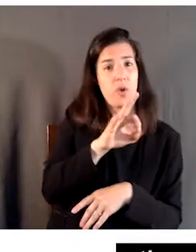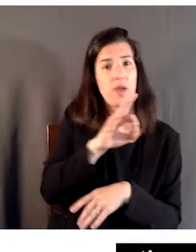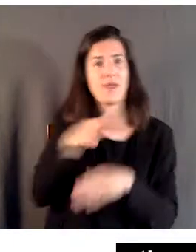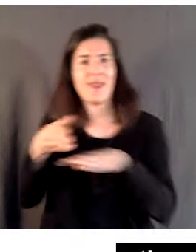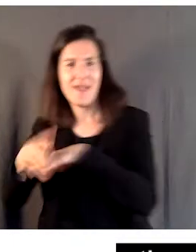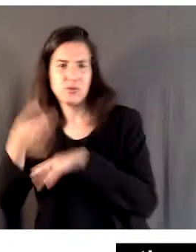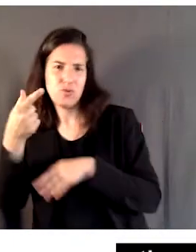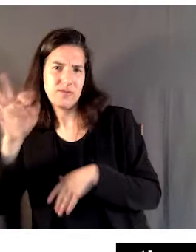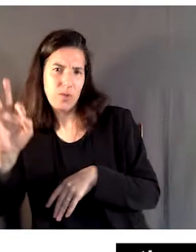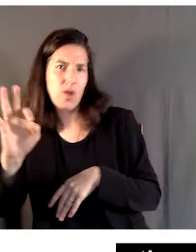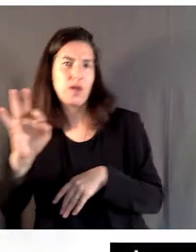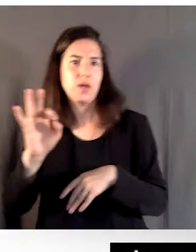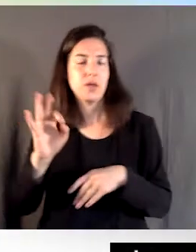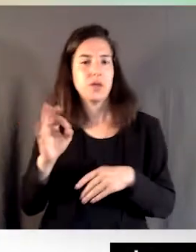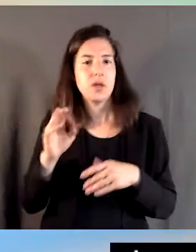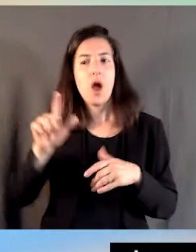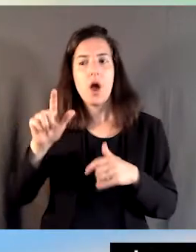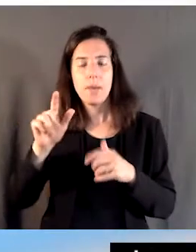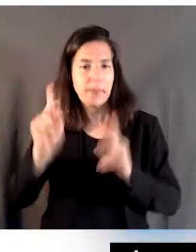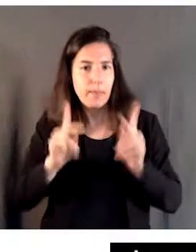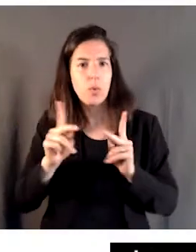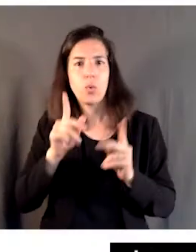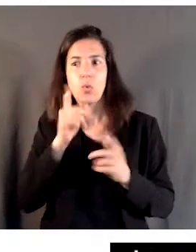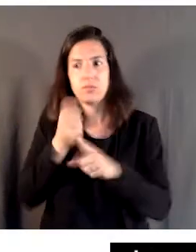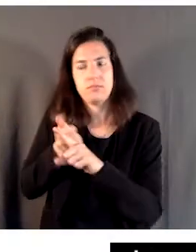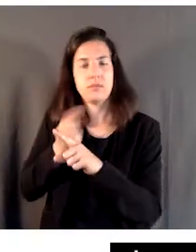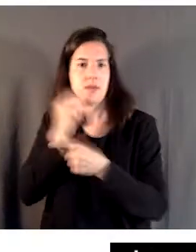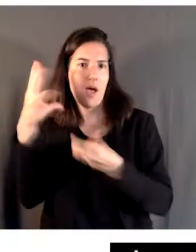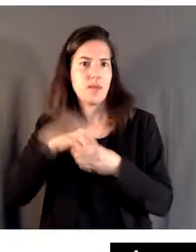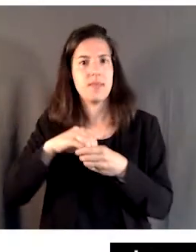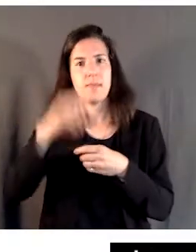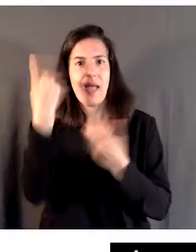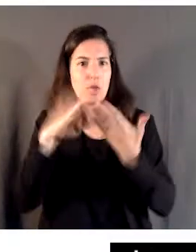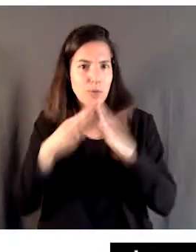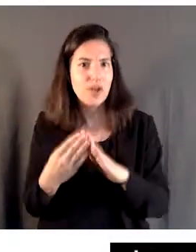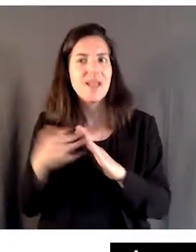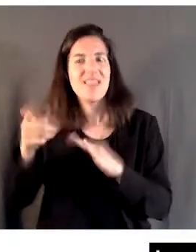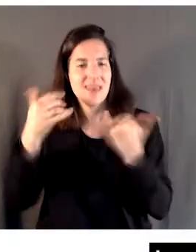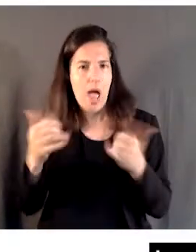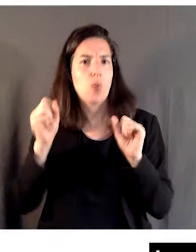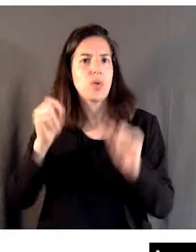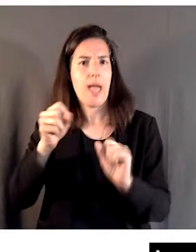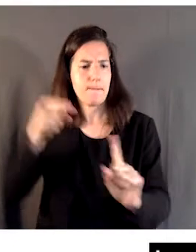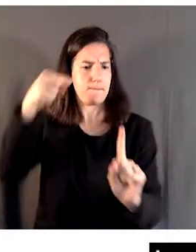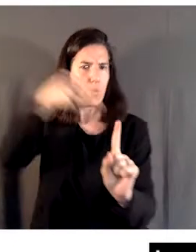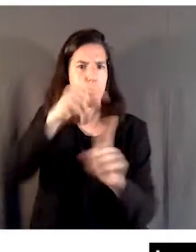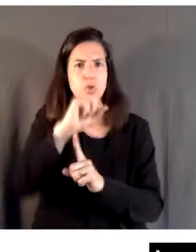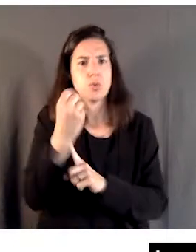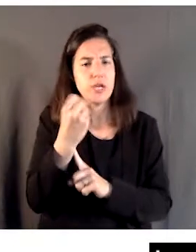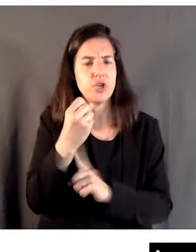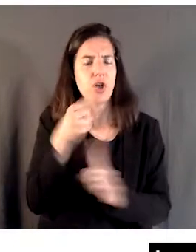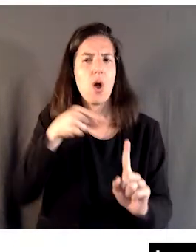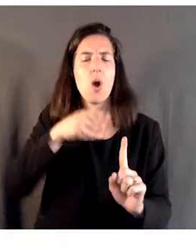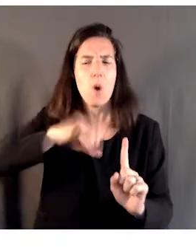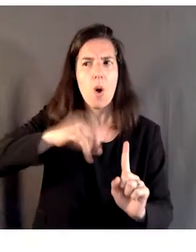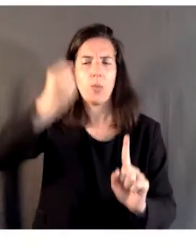who are not in the Black community to say, okay, we now have an understanding of what it is you're talking about. So the work